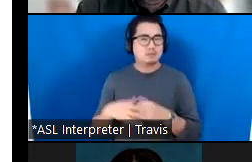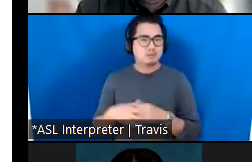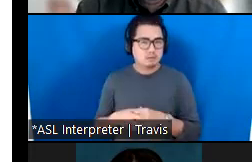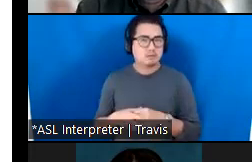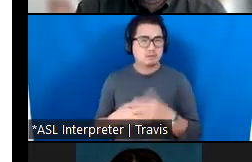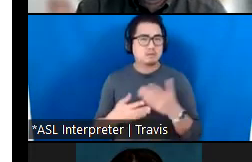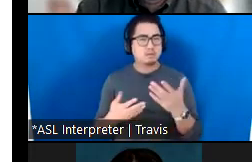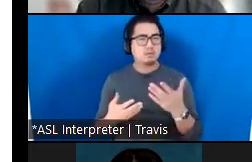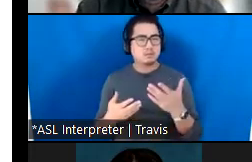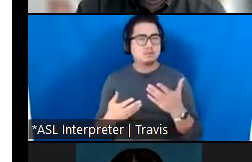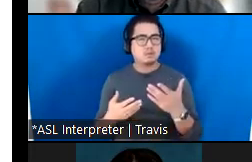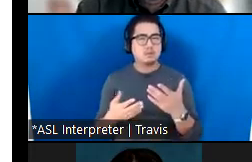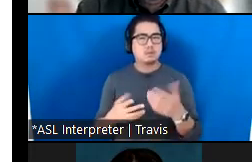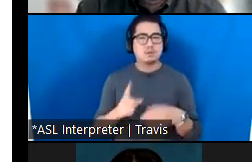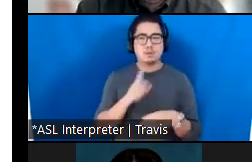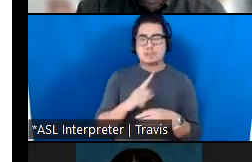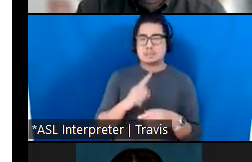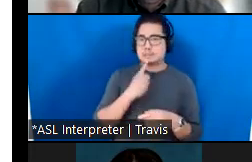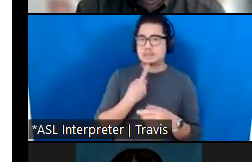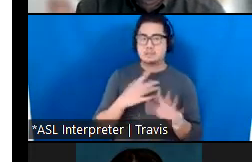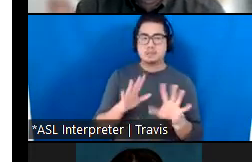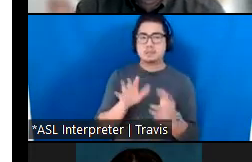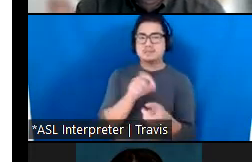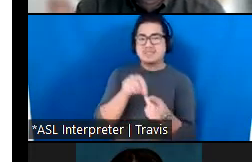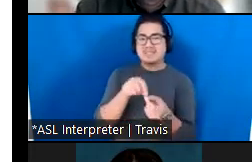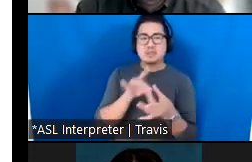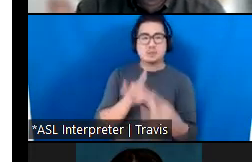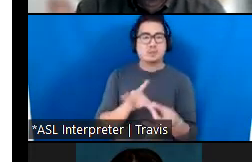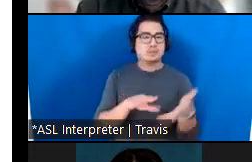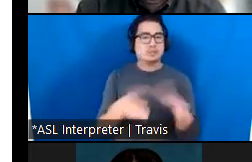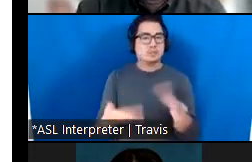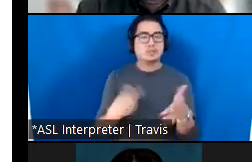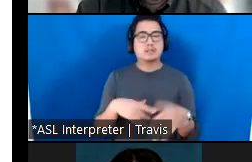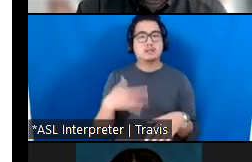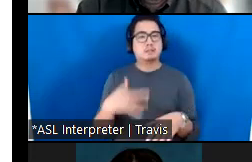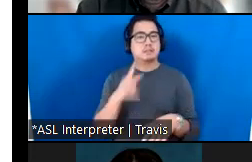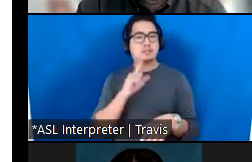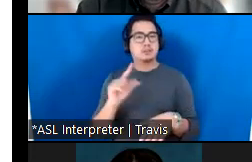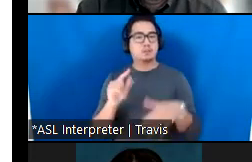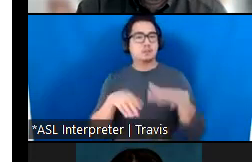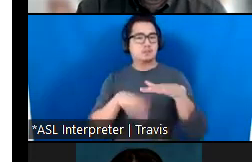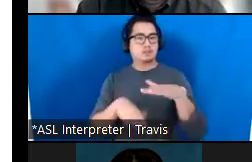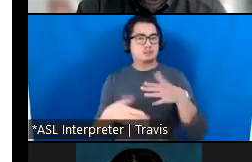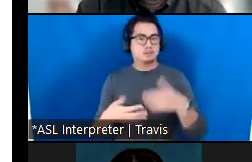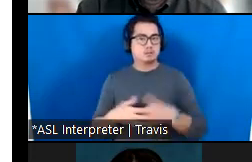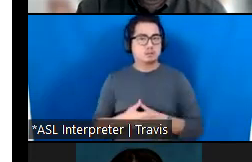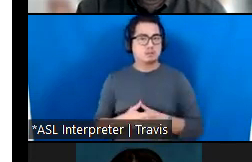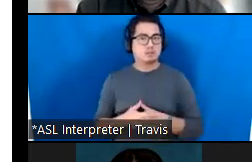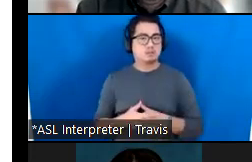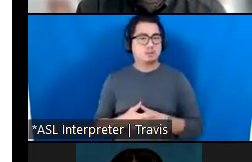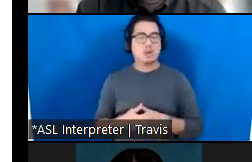specifically around deaths are under 20 years of age. So you can see